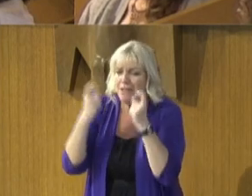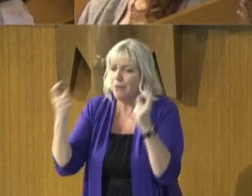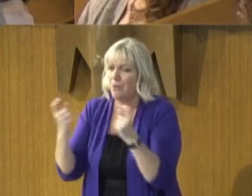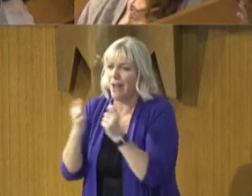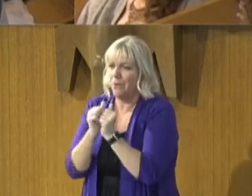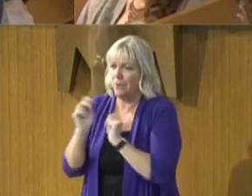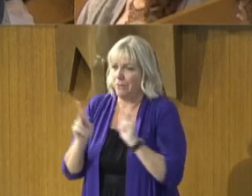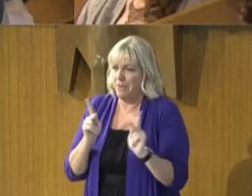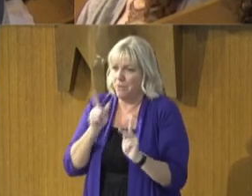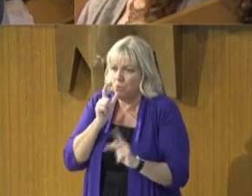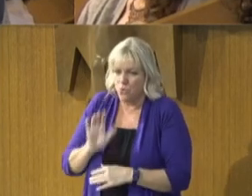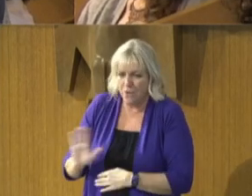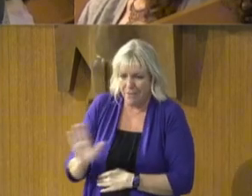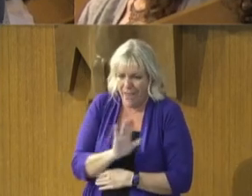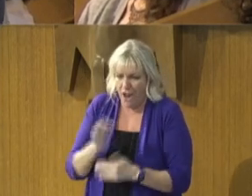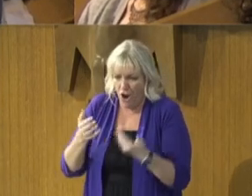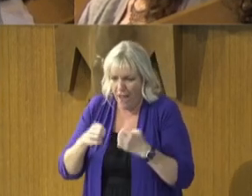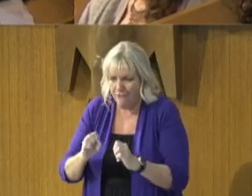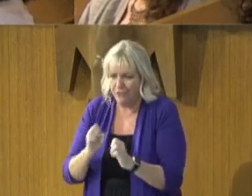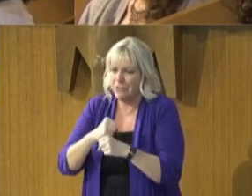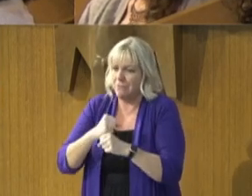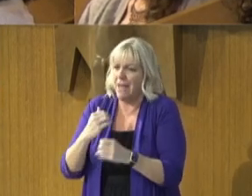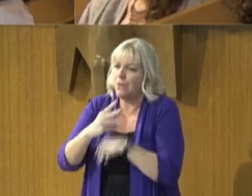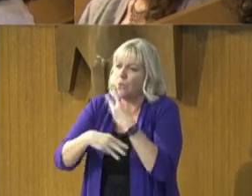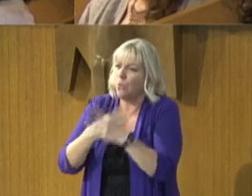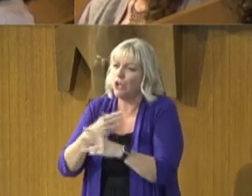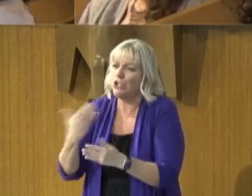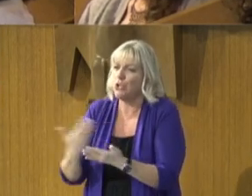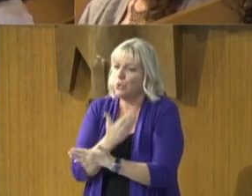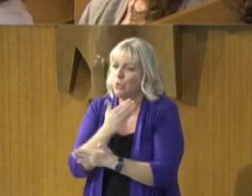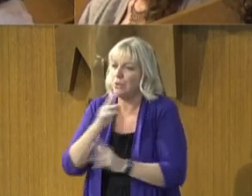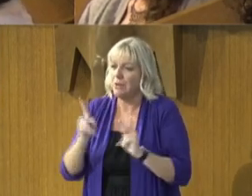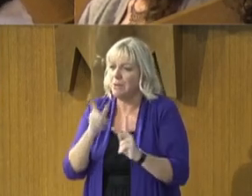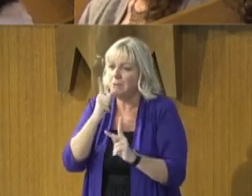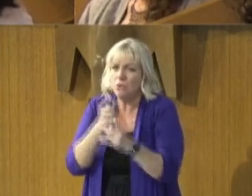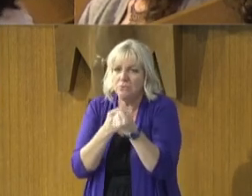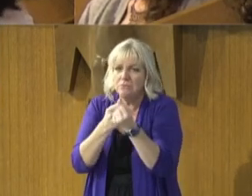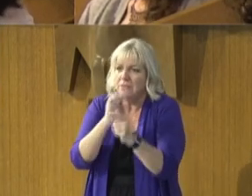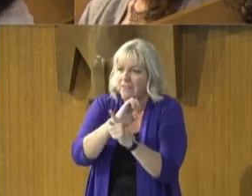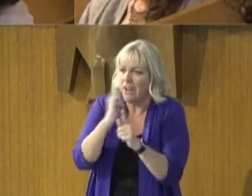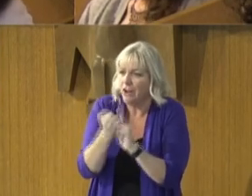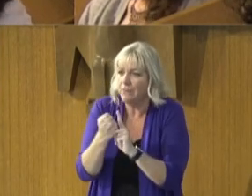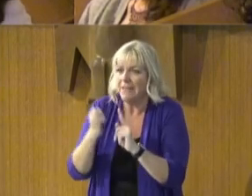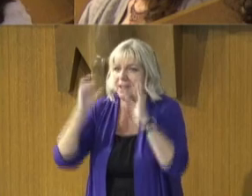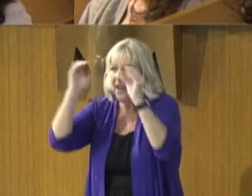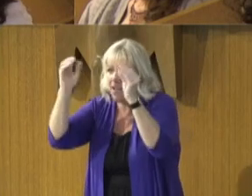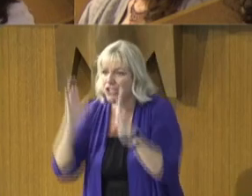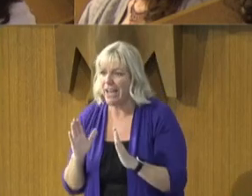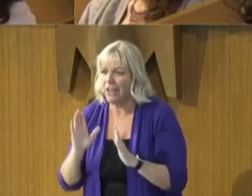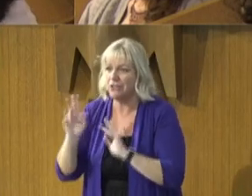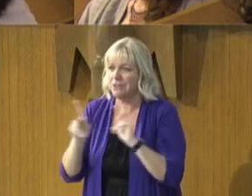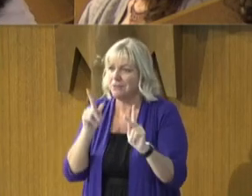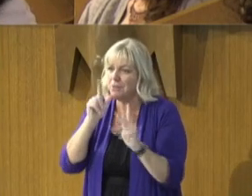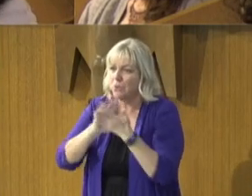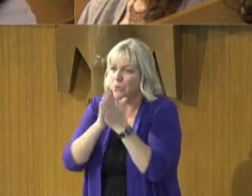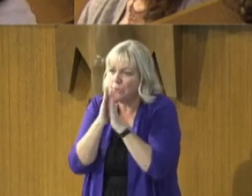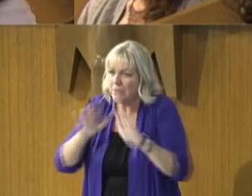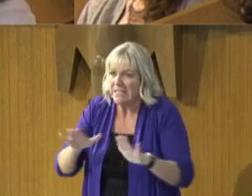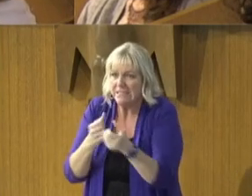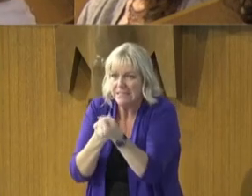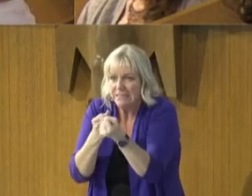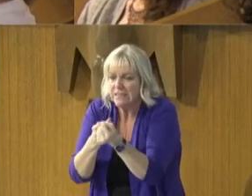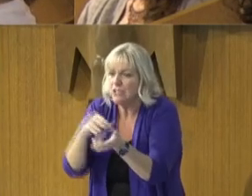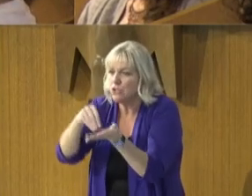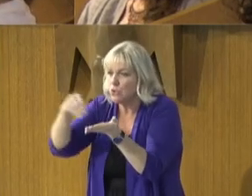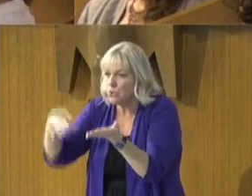efforts are making the world new, environmentalists, educators, peacemakers, students,